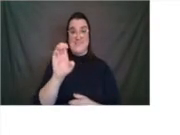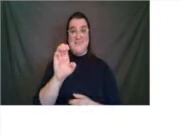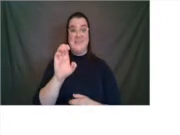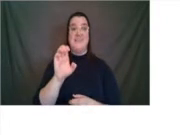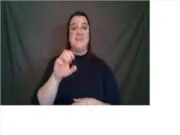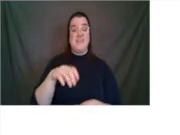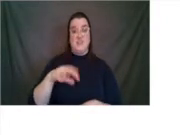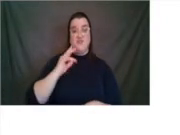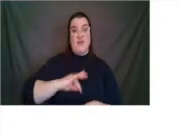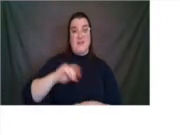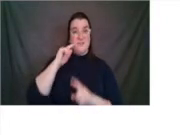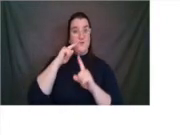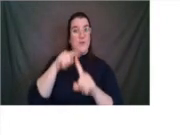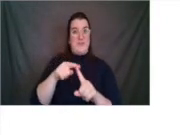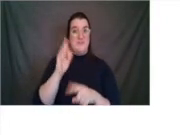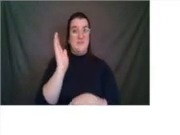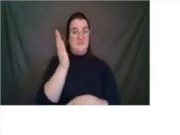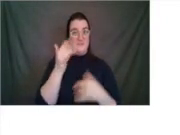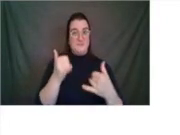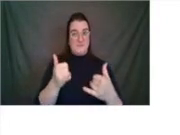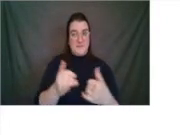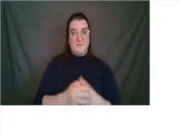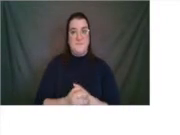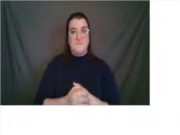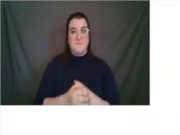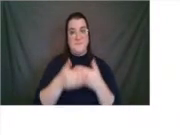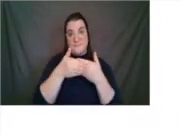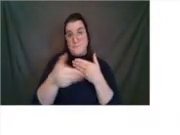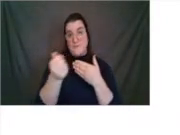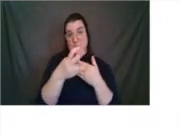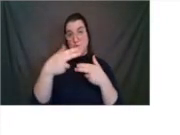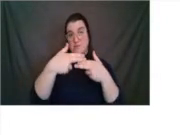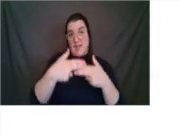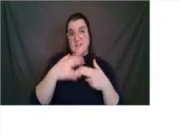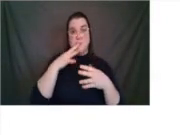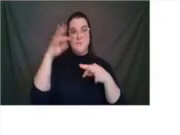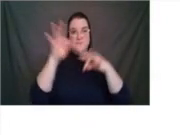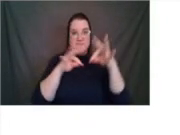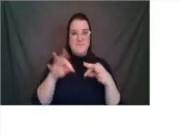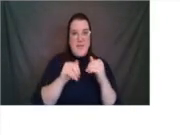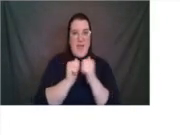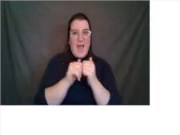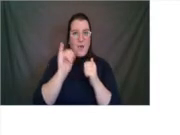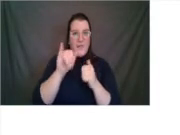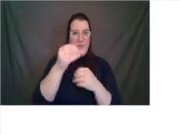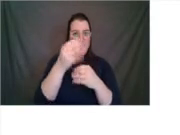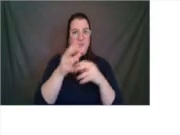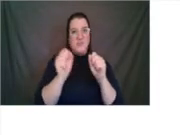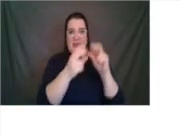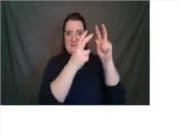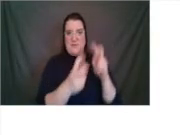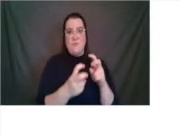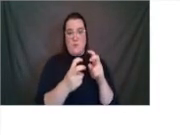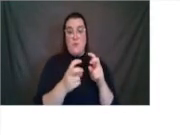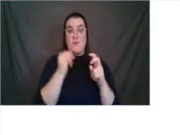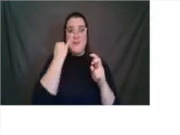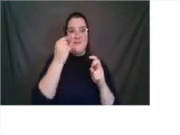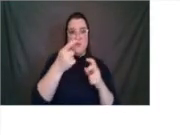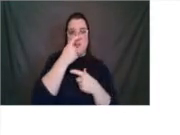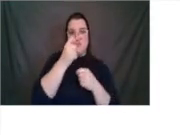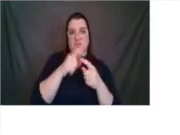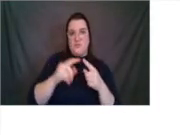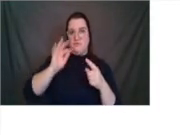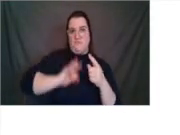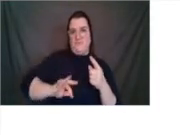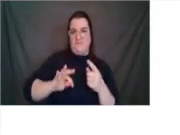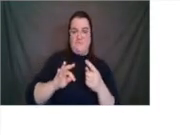So we are offering CE credits for the session today, and the next couple of slides will tell you how that